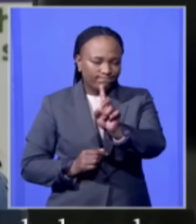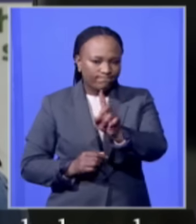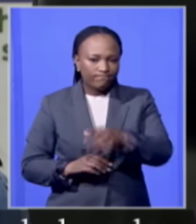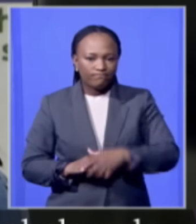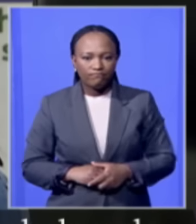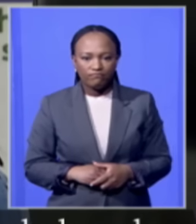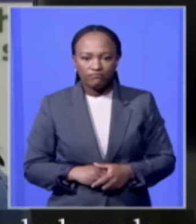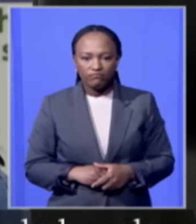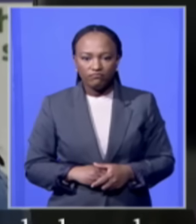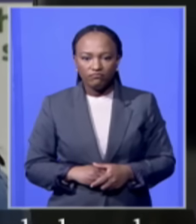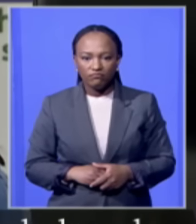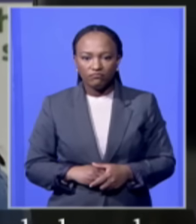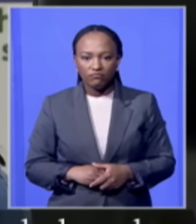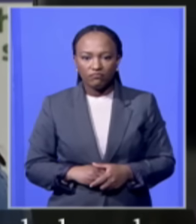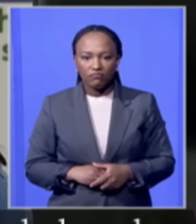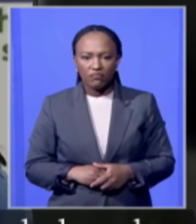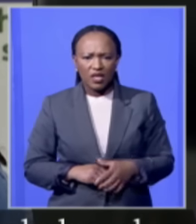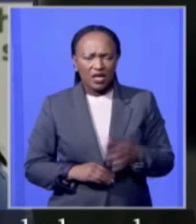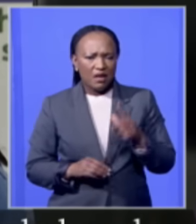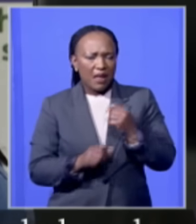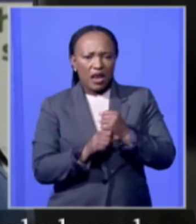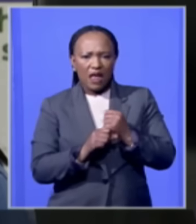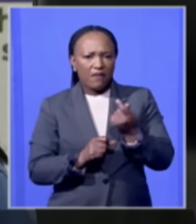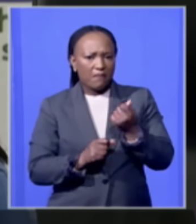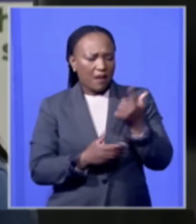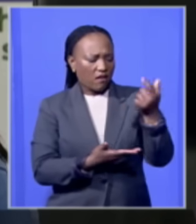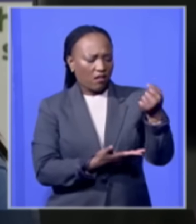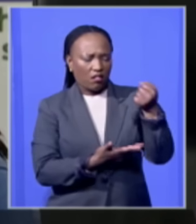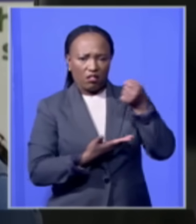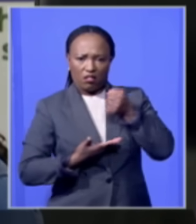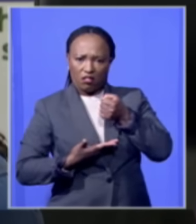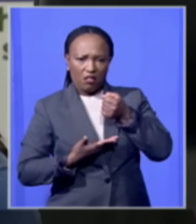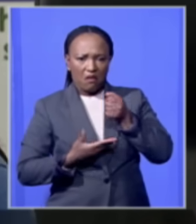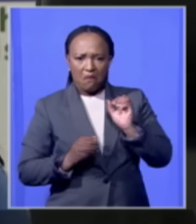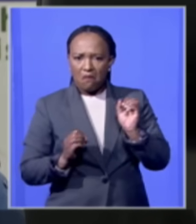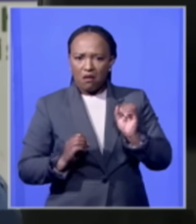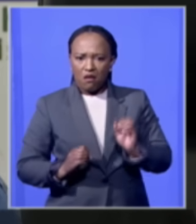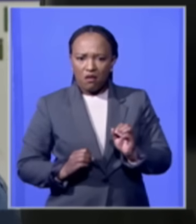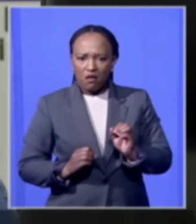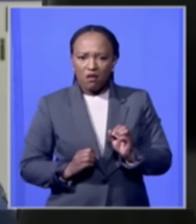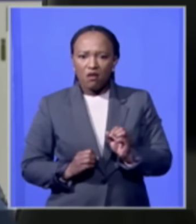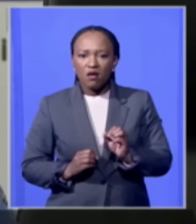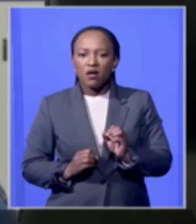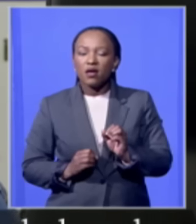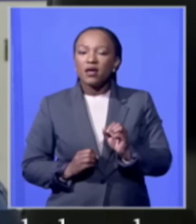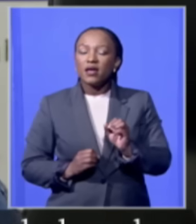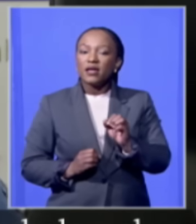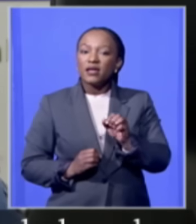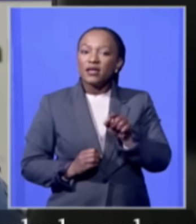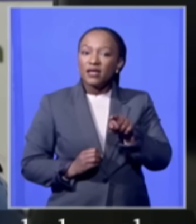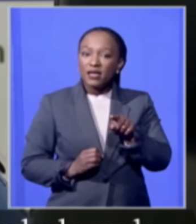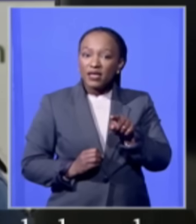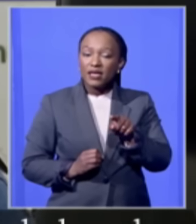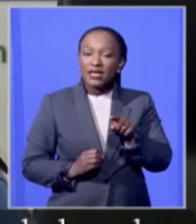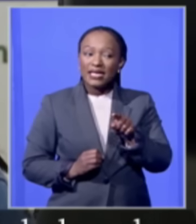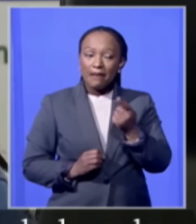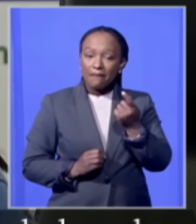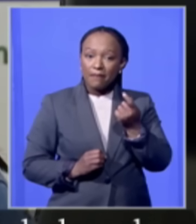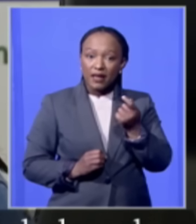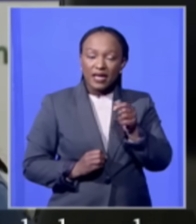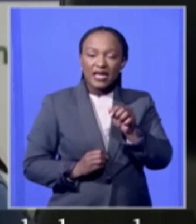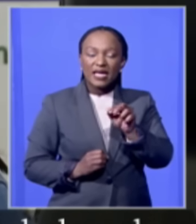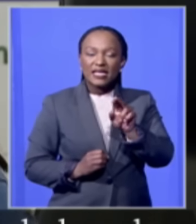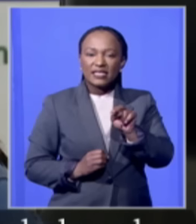I've never received any funding from anyone to do anything. Izimvo was gracious enough to donate to the Sheryl Zondi Foundation, and they